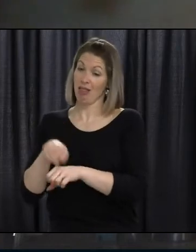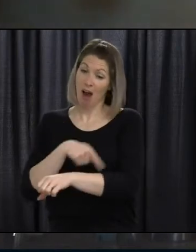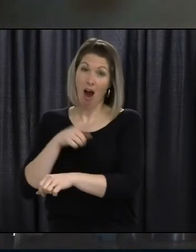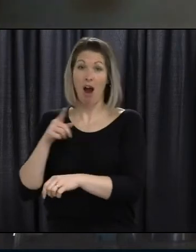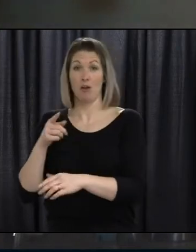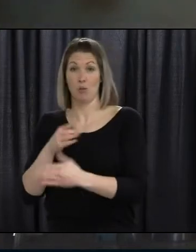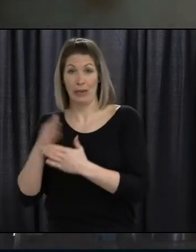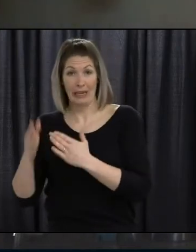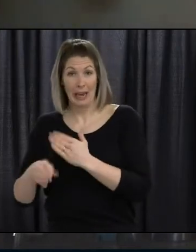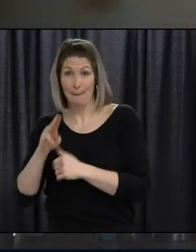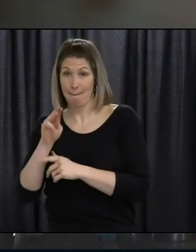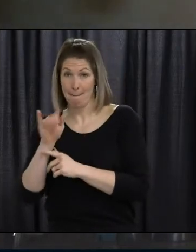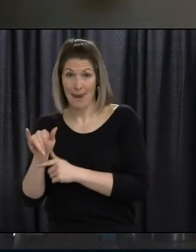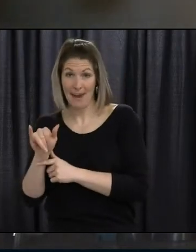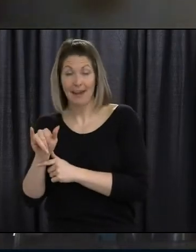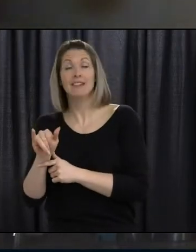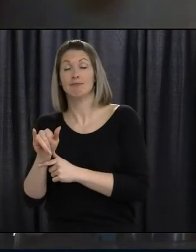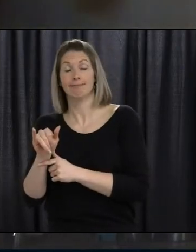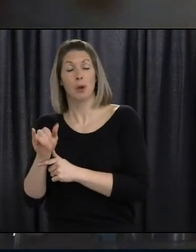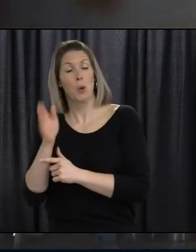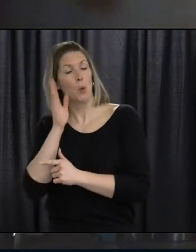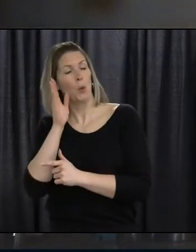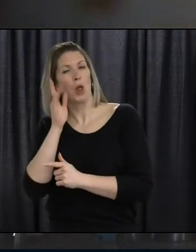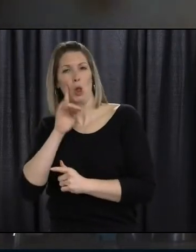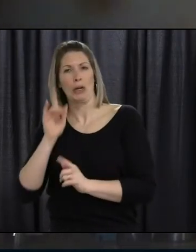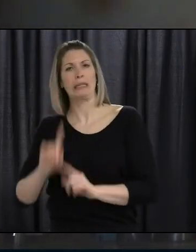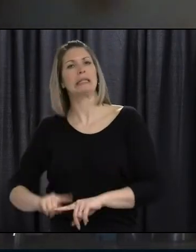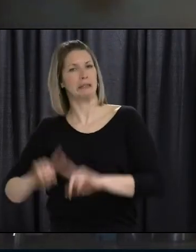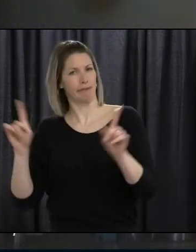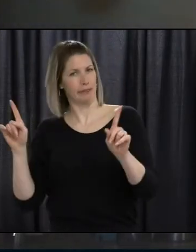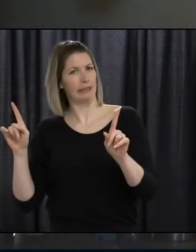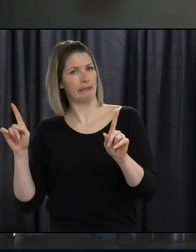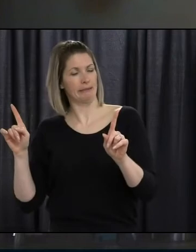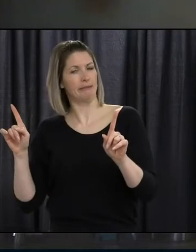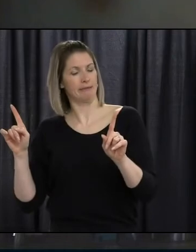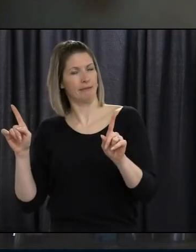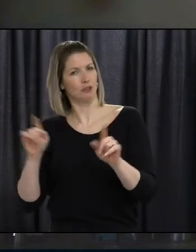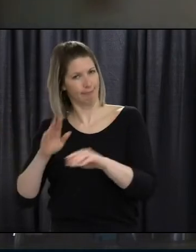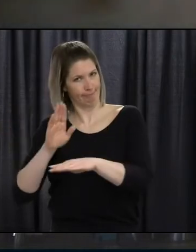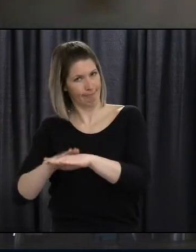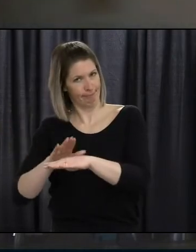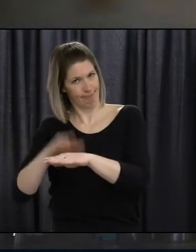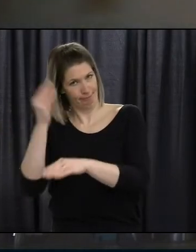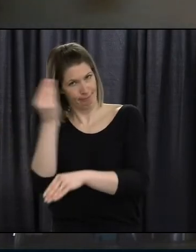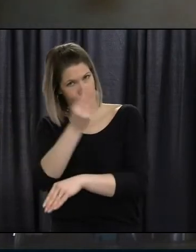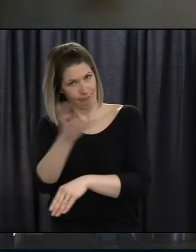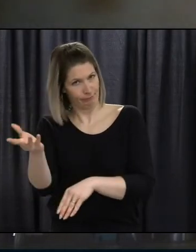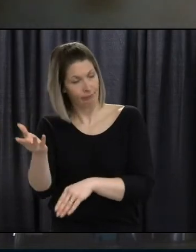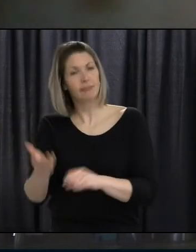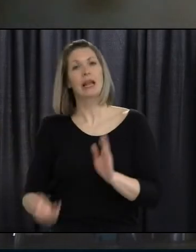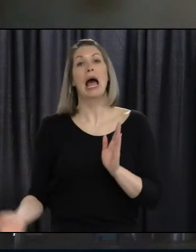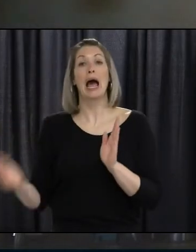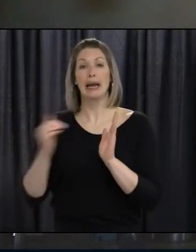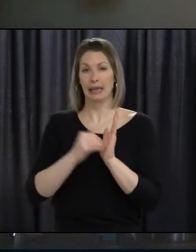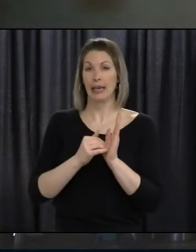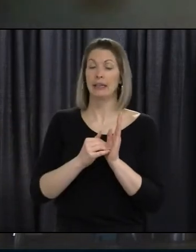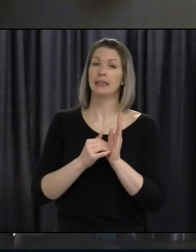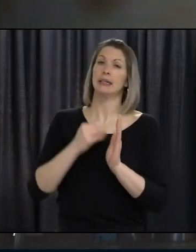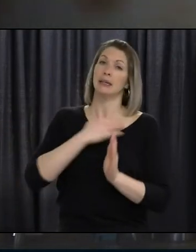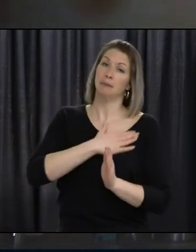had before. We need to find new ways to connect. So again, I just conclude by saying you and your family,